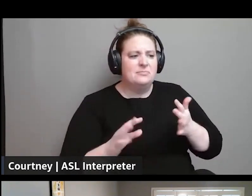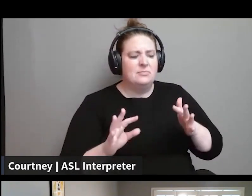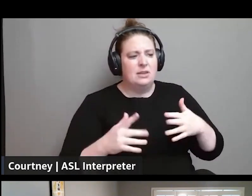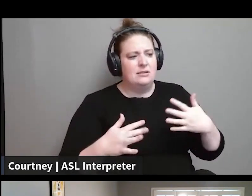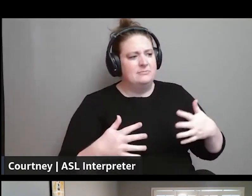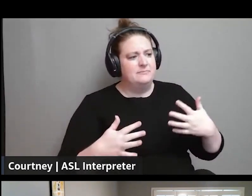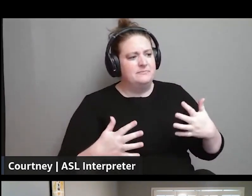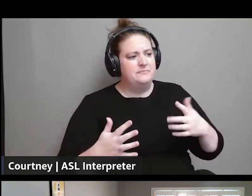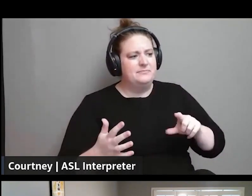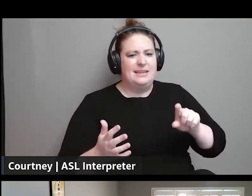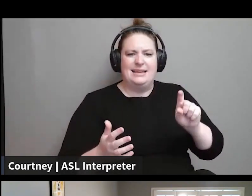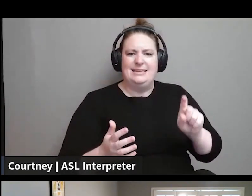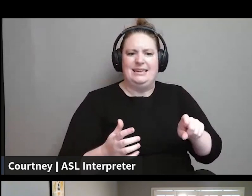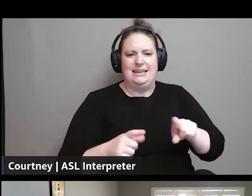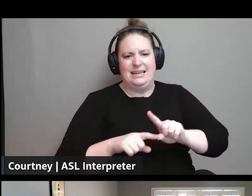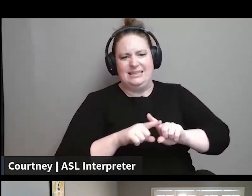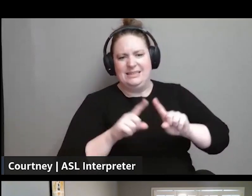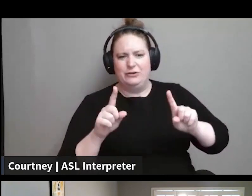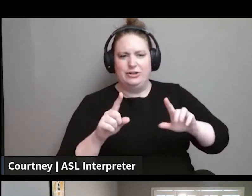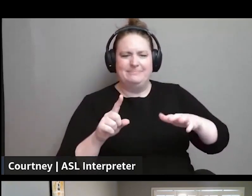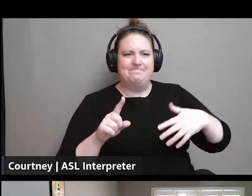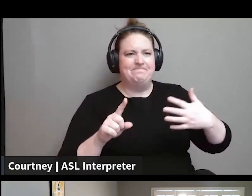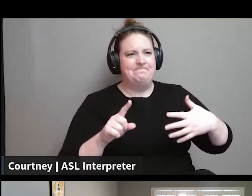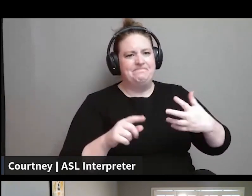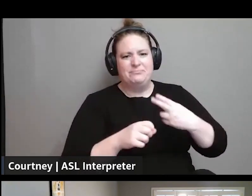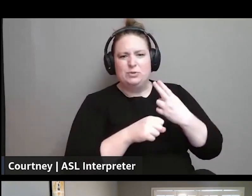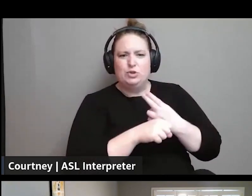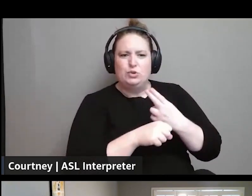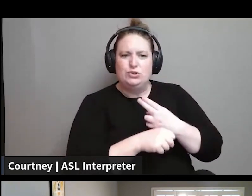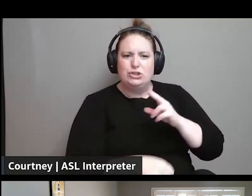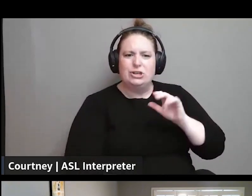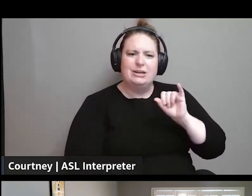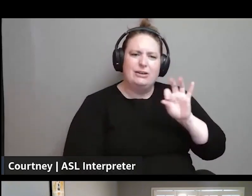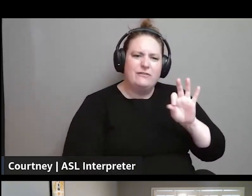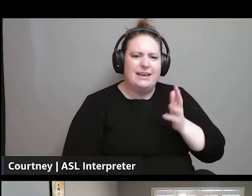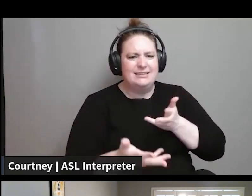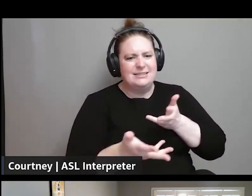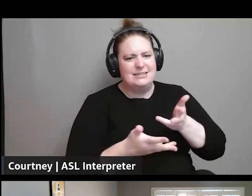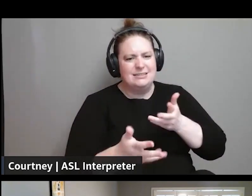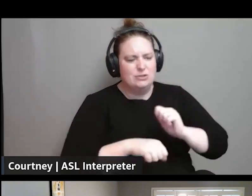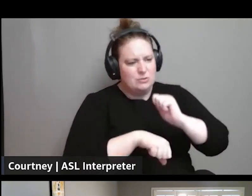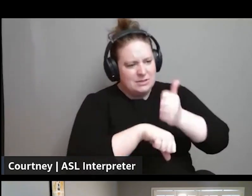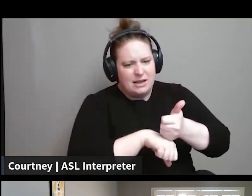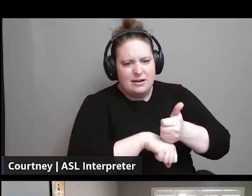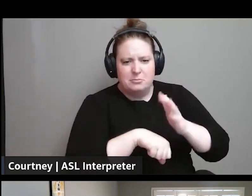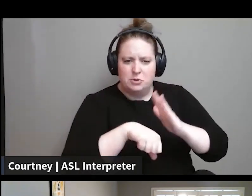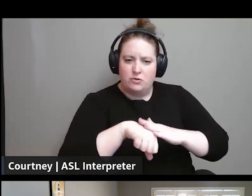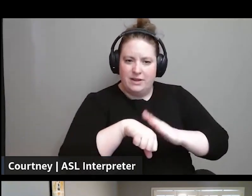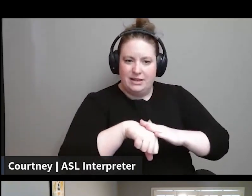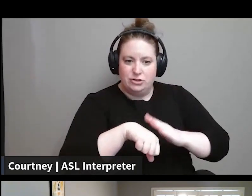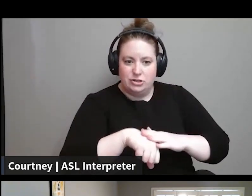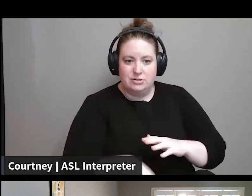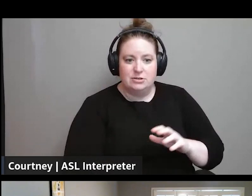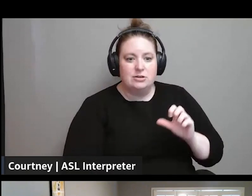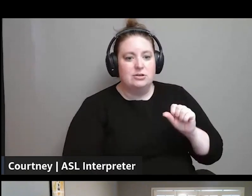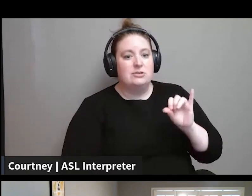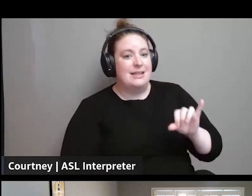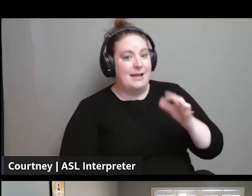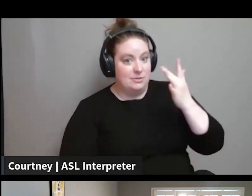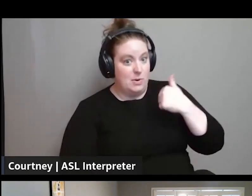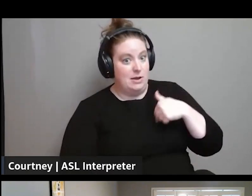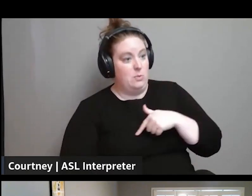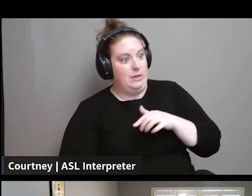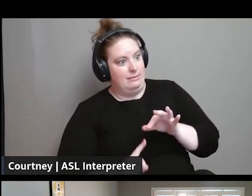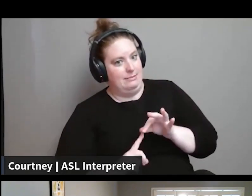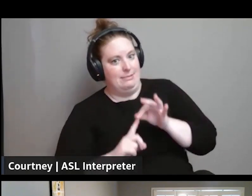they needed a different user interface to set up notifications. So that's why we customized